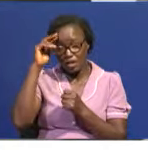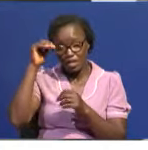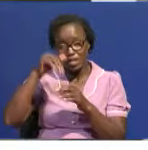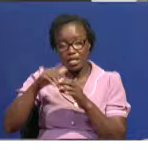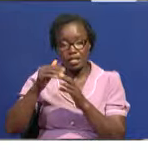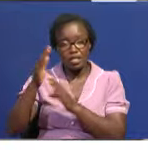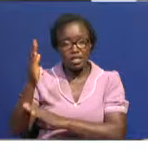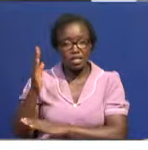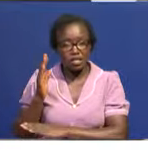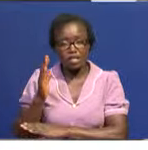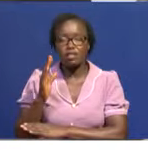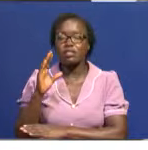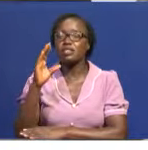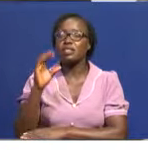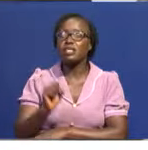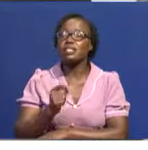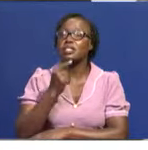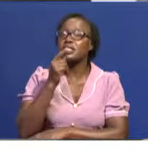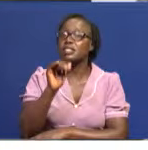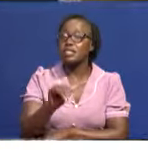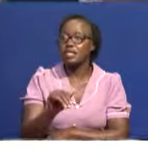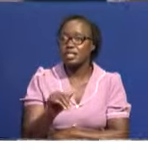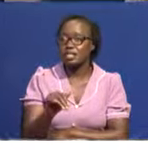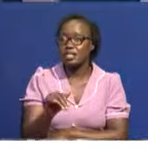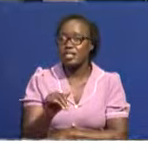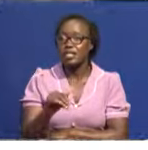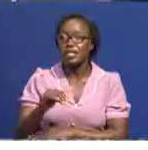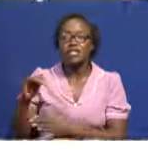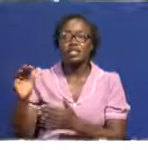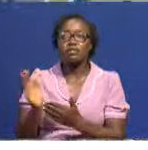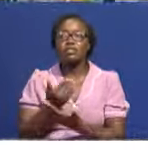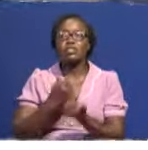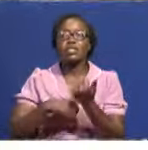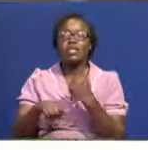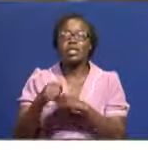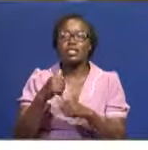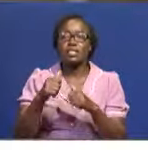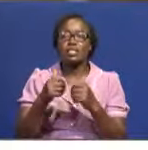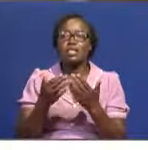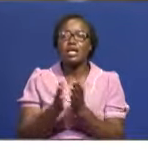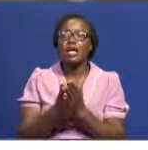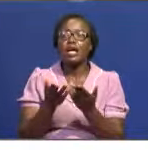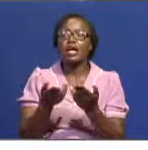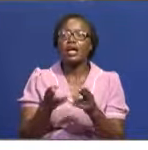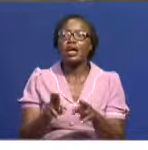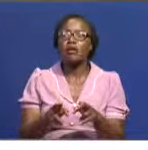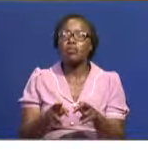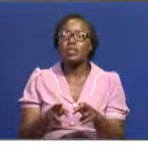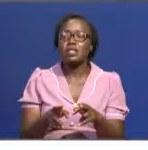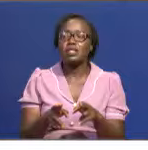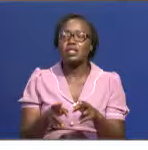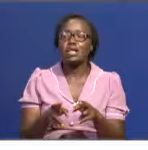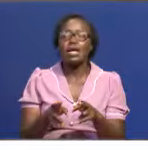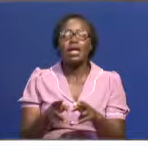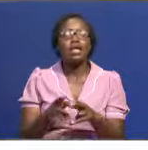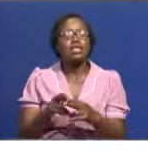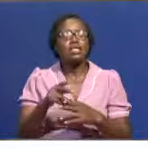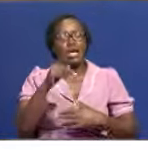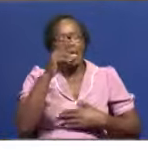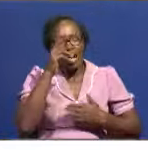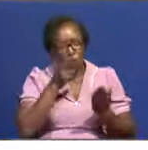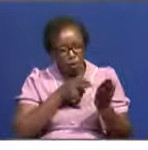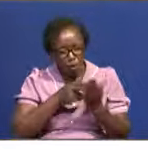Secretary Kindiki Kithuri says that the evacuation exercise has been conducted in a